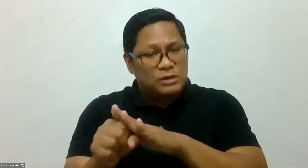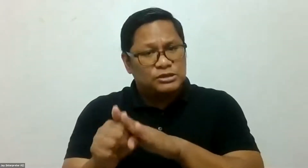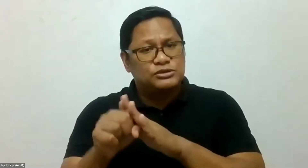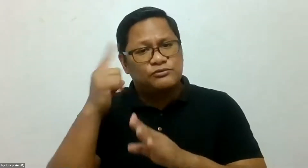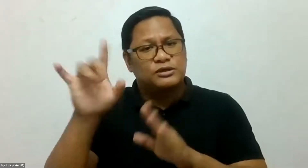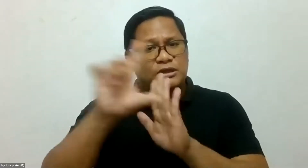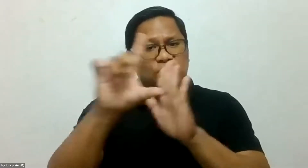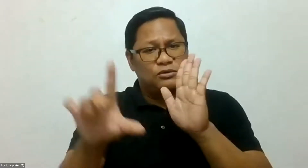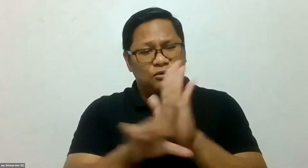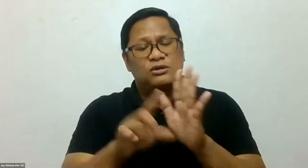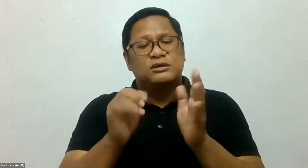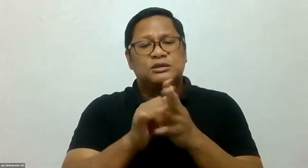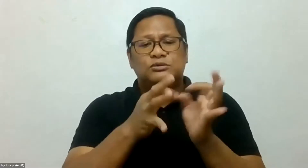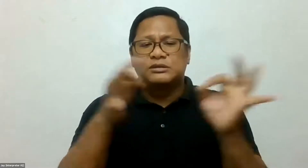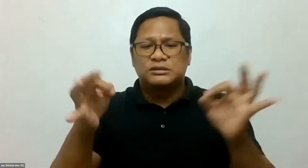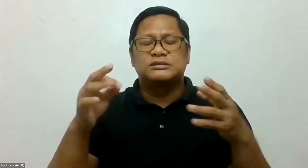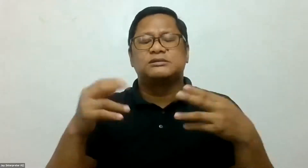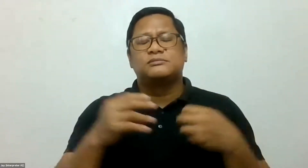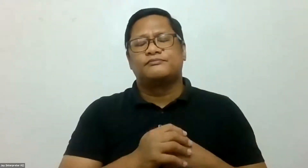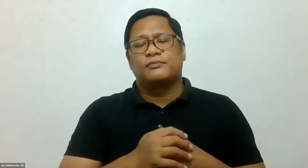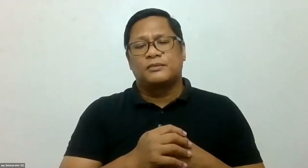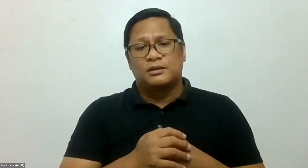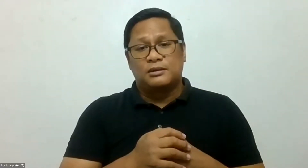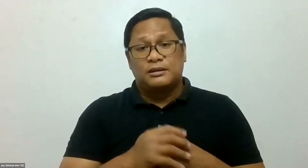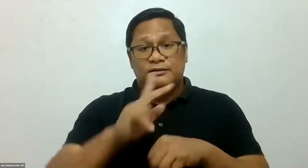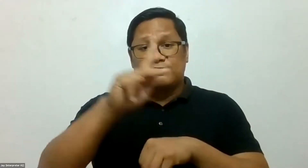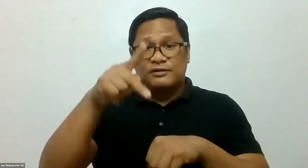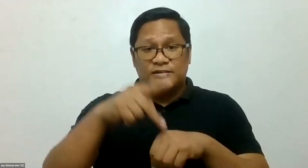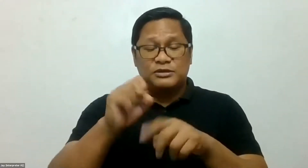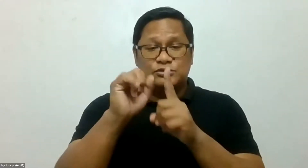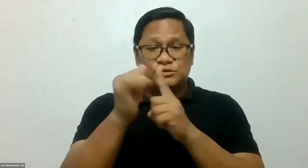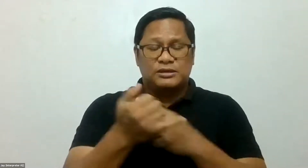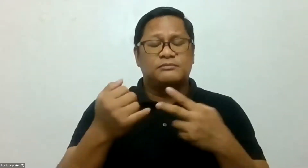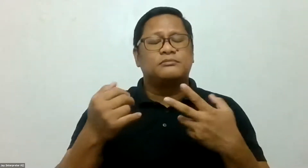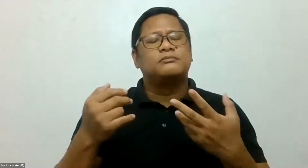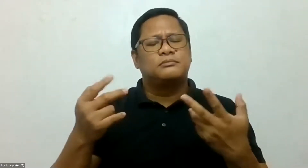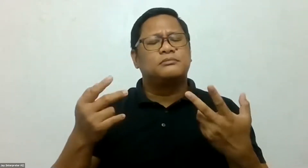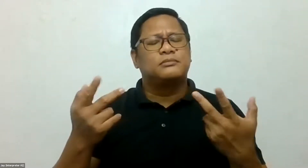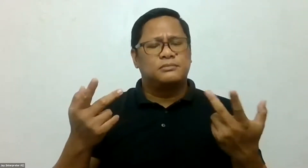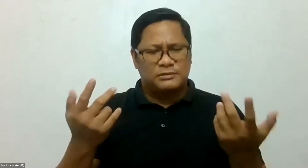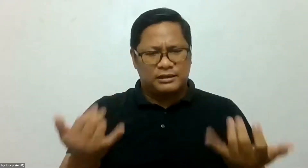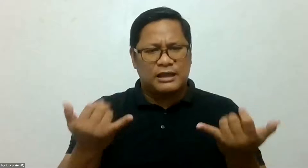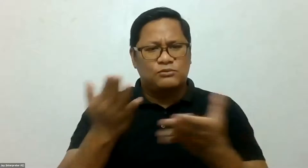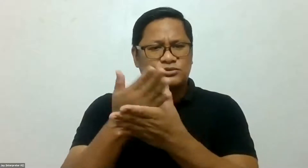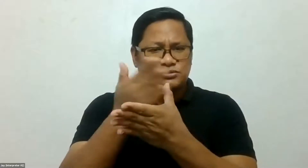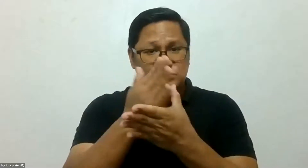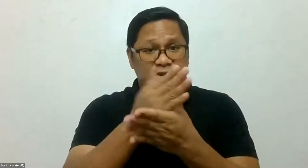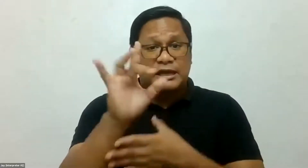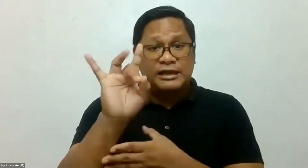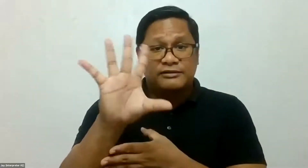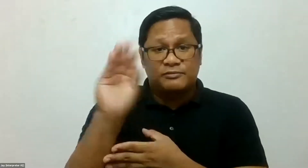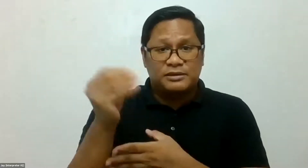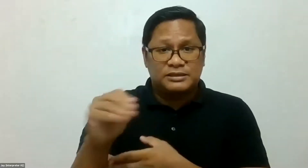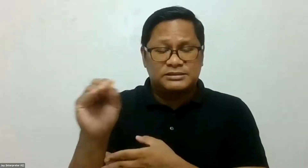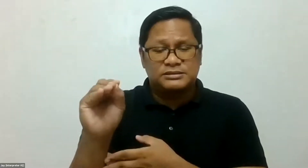already overstretched health system. The Philippine Society of Medical Oncology shared recently that 85% of